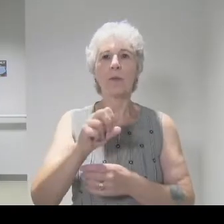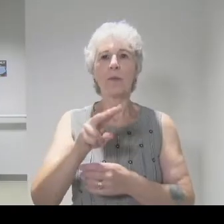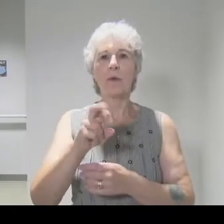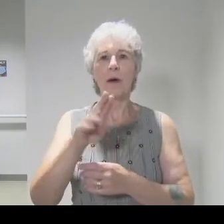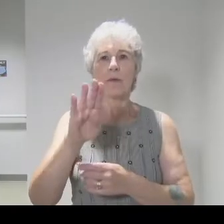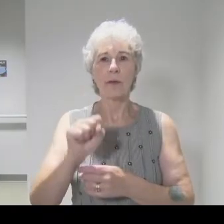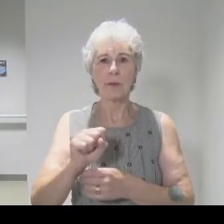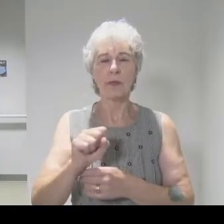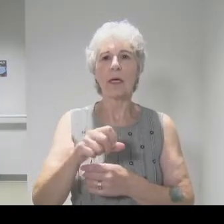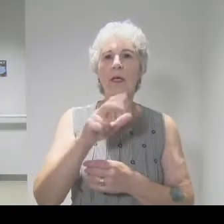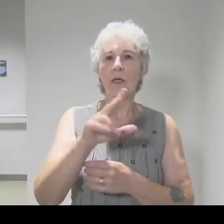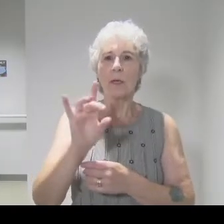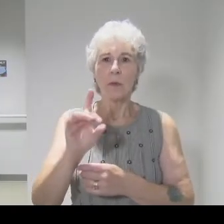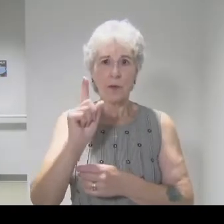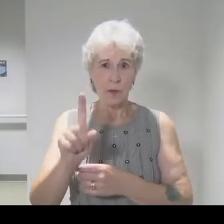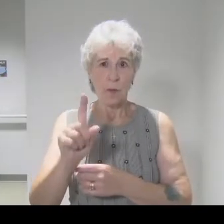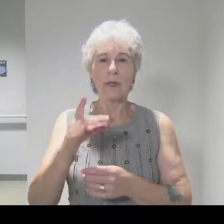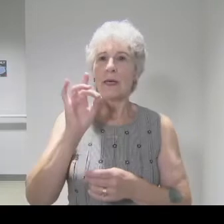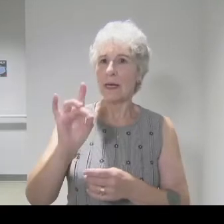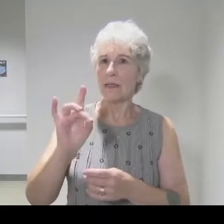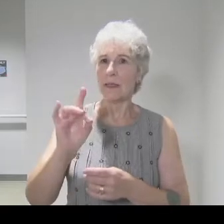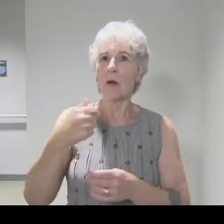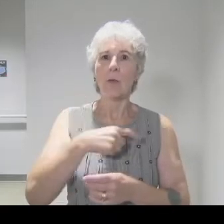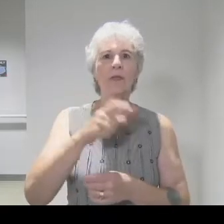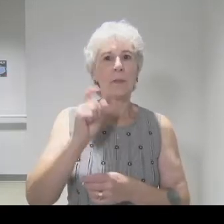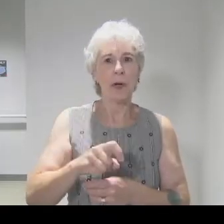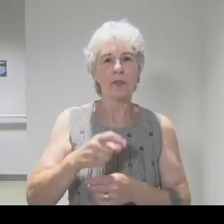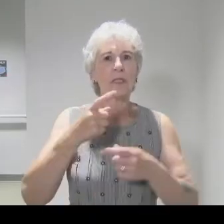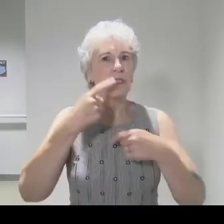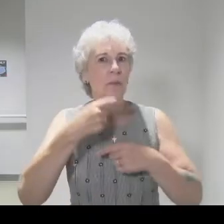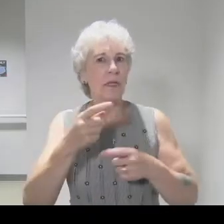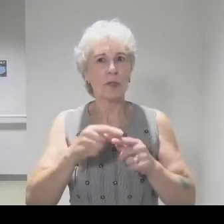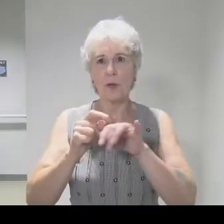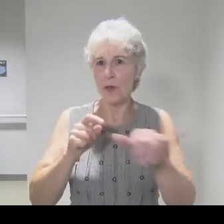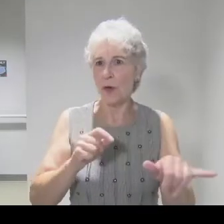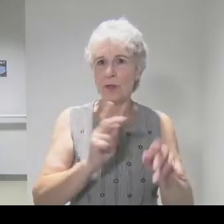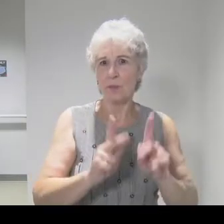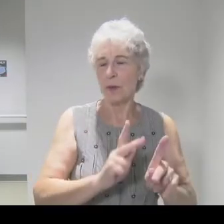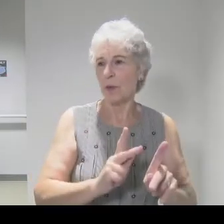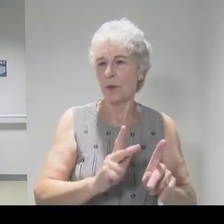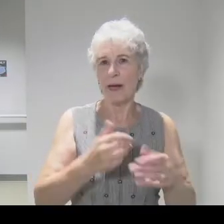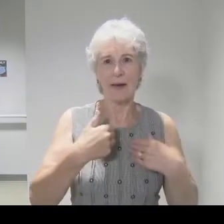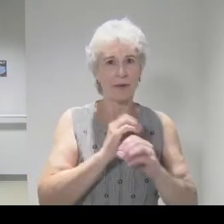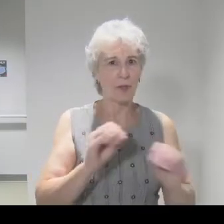Proverbs 31:8, that we are to speak up for those that do not have a voice. Most of these people, no one is looking